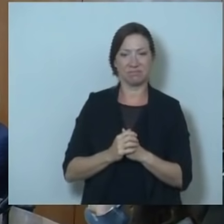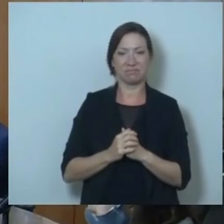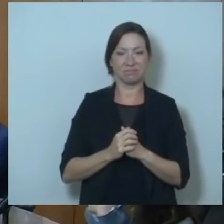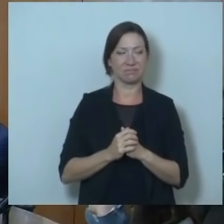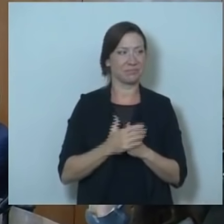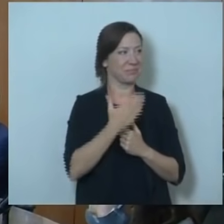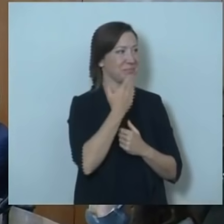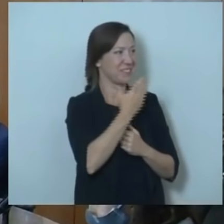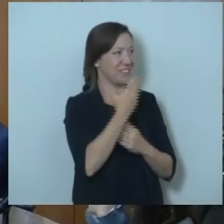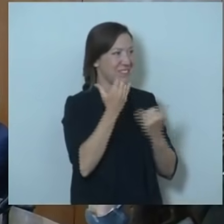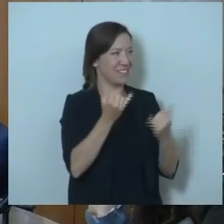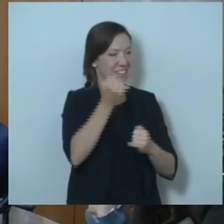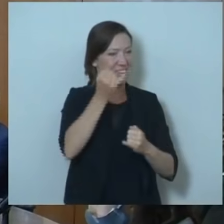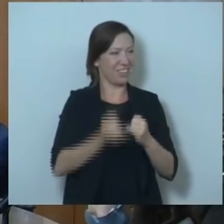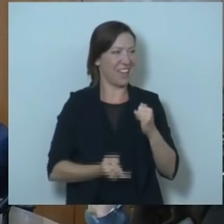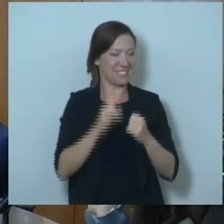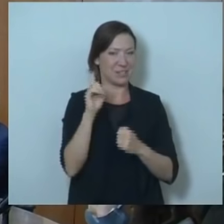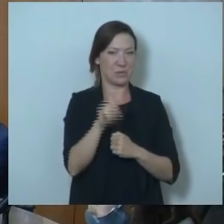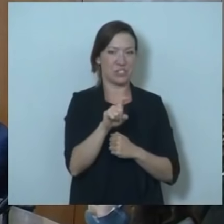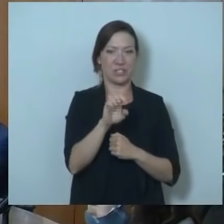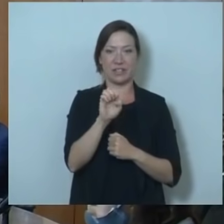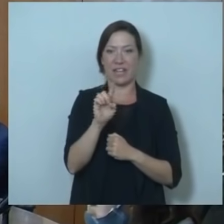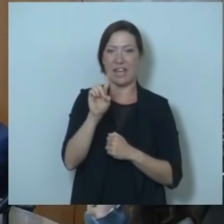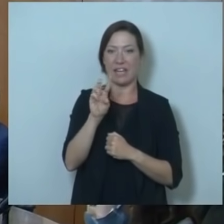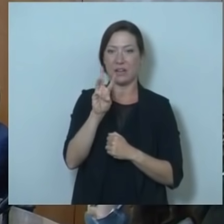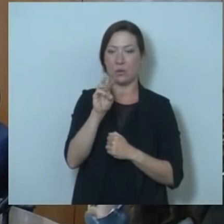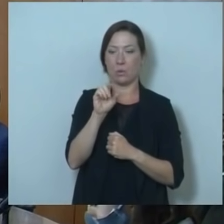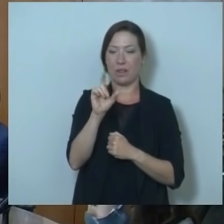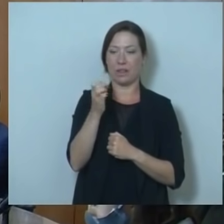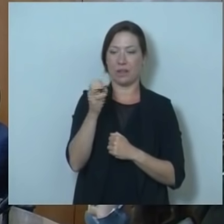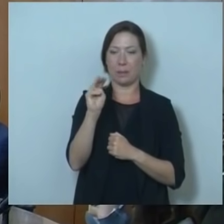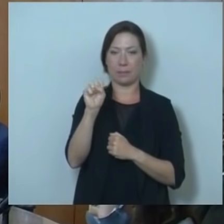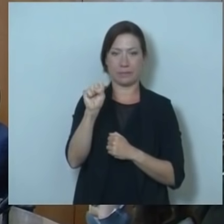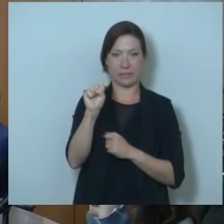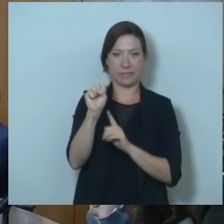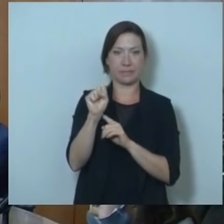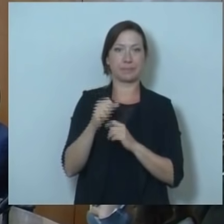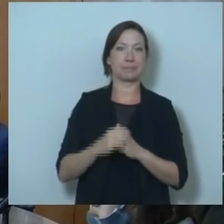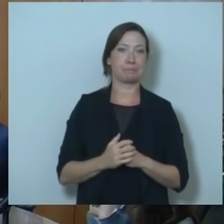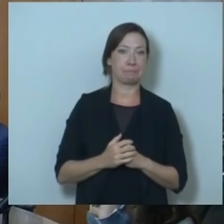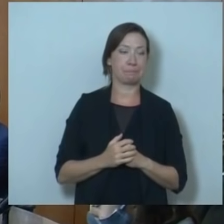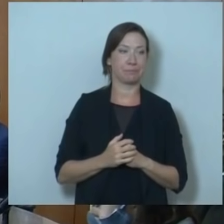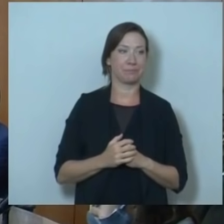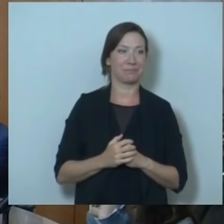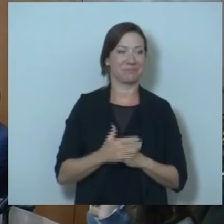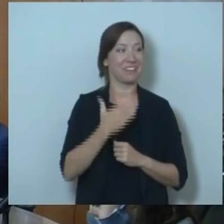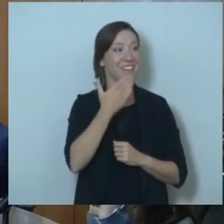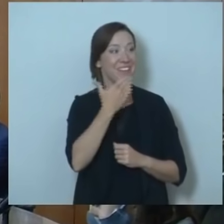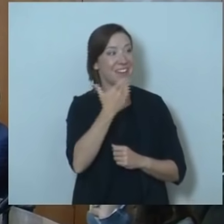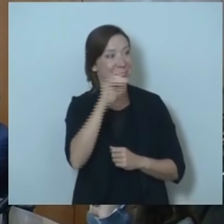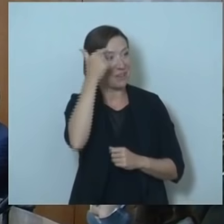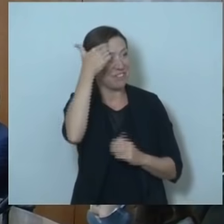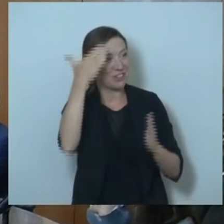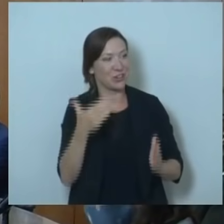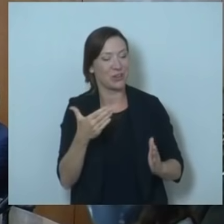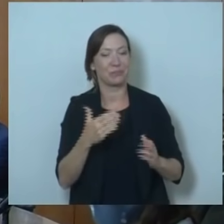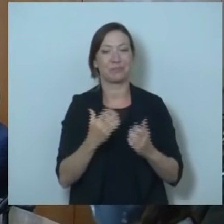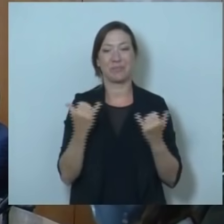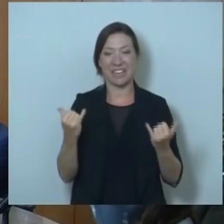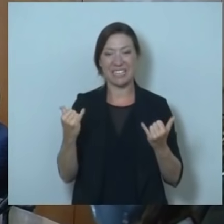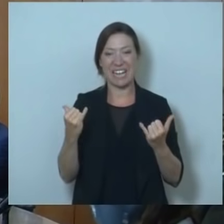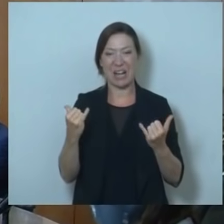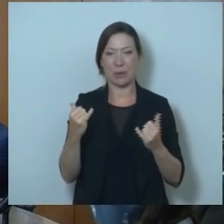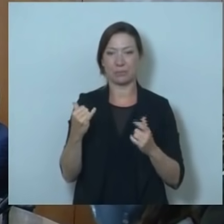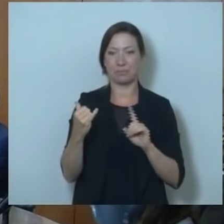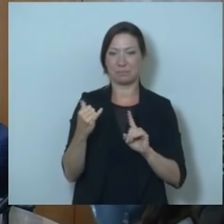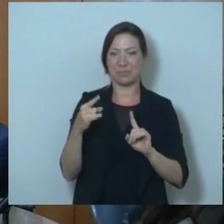to Ed Williams with Searchlight New Mexico. Ed, you're unmuted. Go ahead and ask your question. Thank you, Governor. Just in terms of